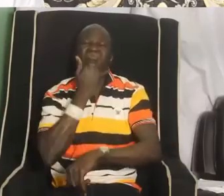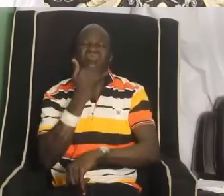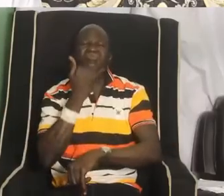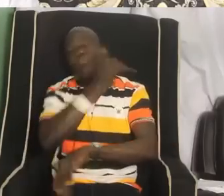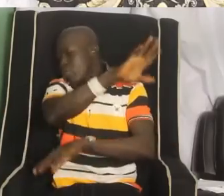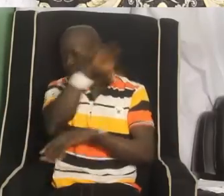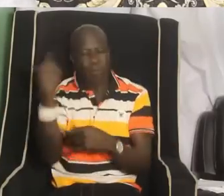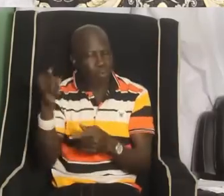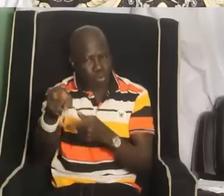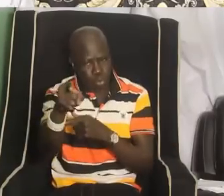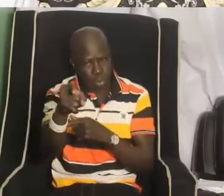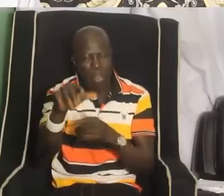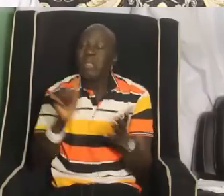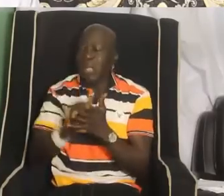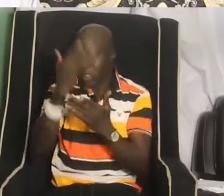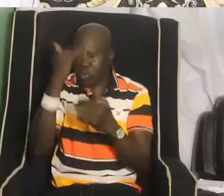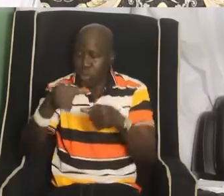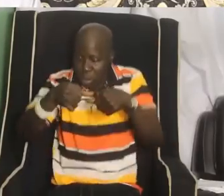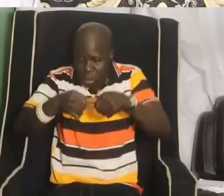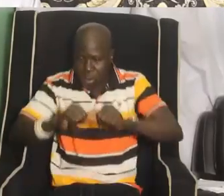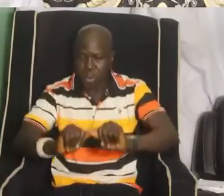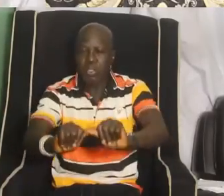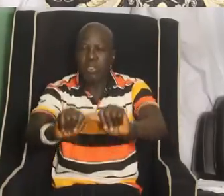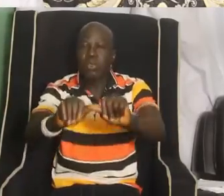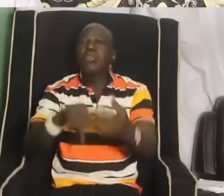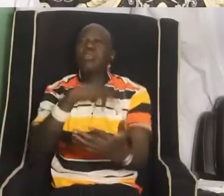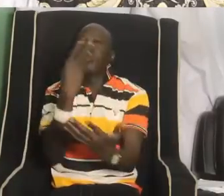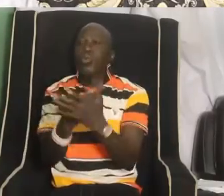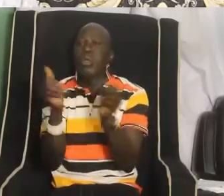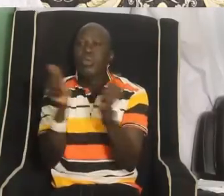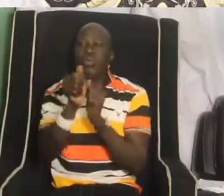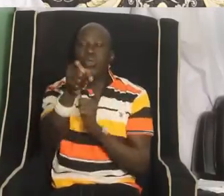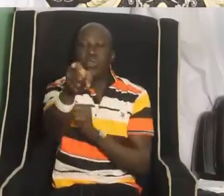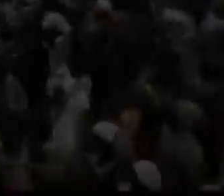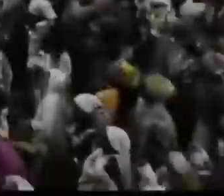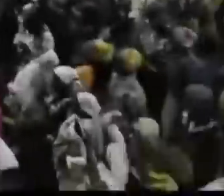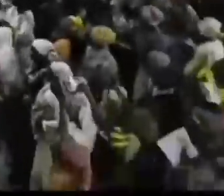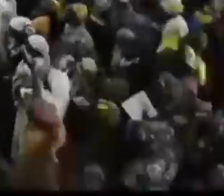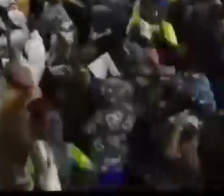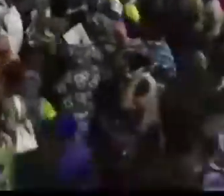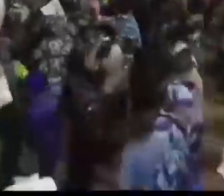that you will so regret. So continue. It is well with you.